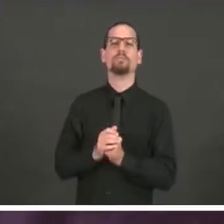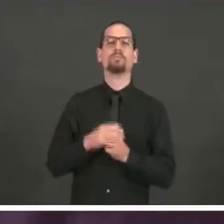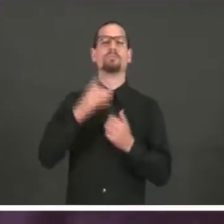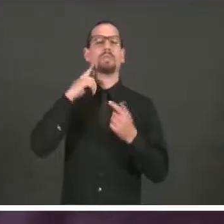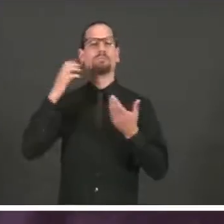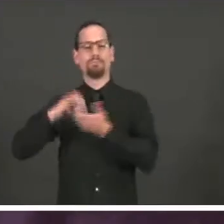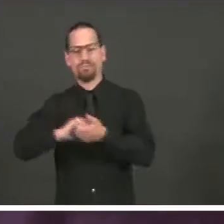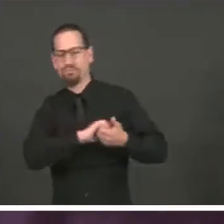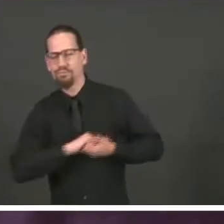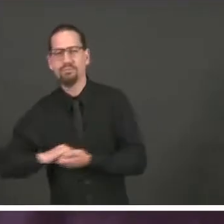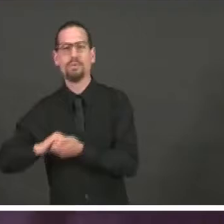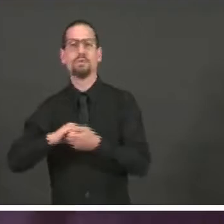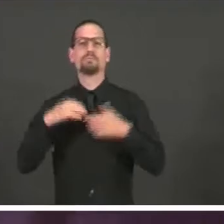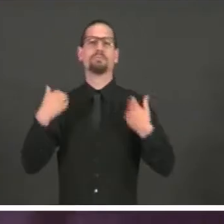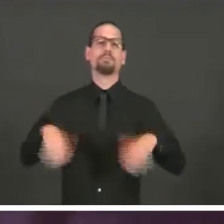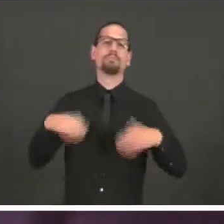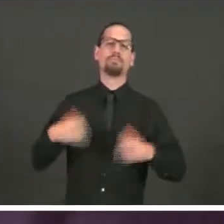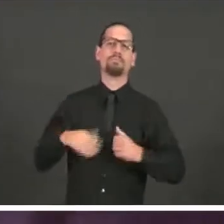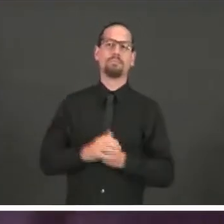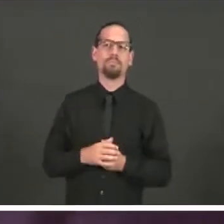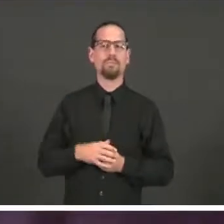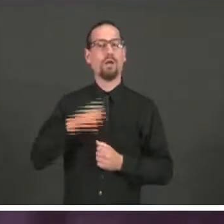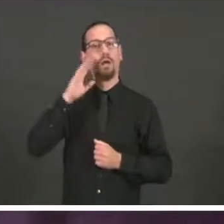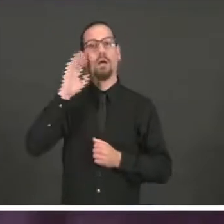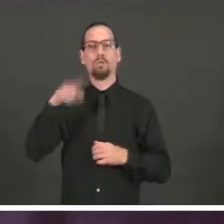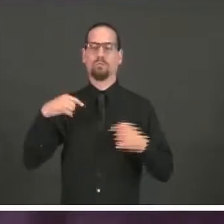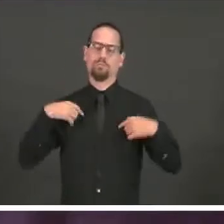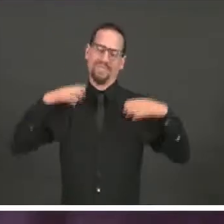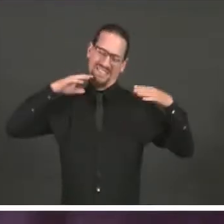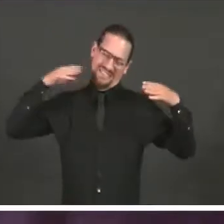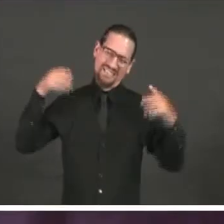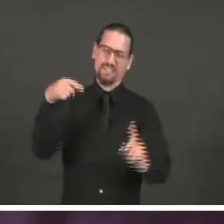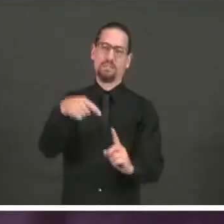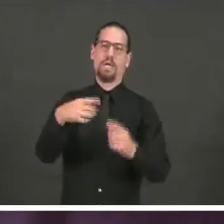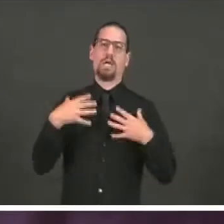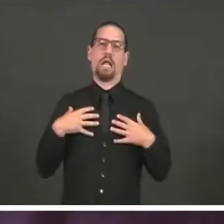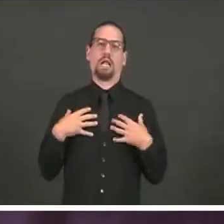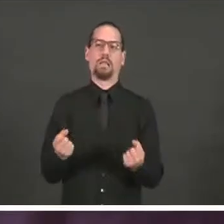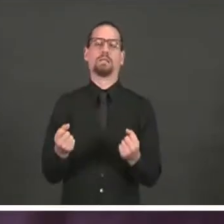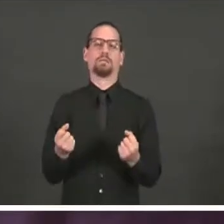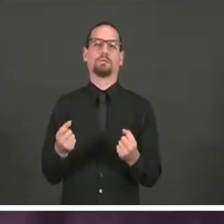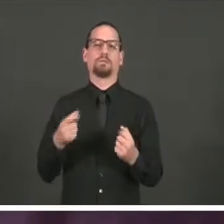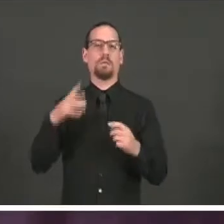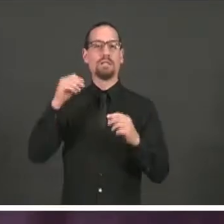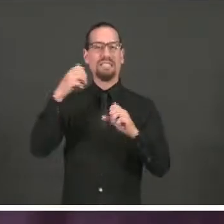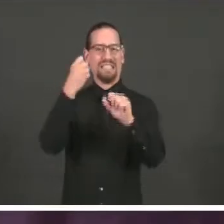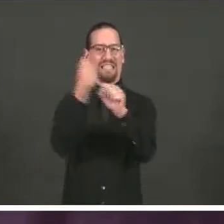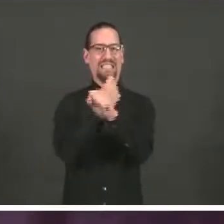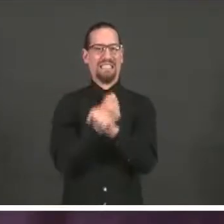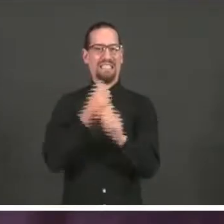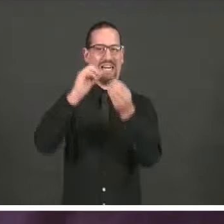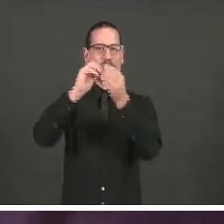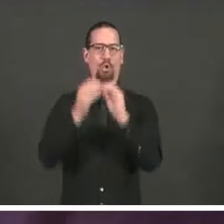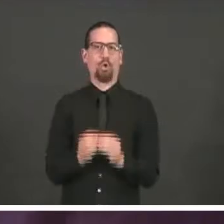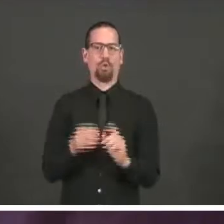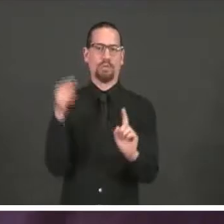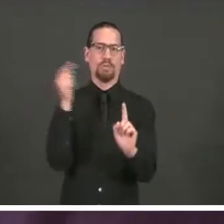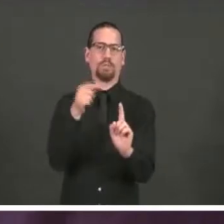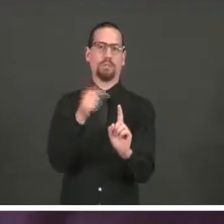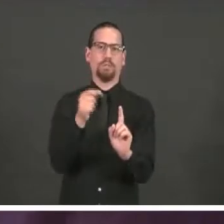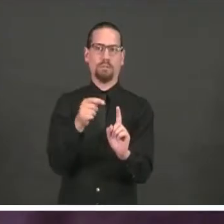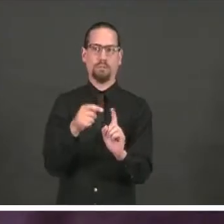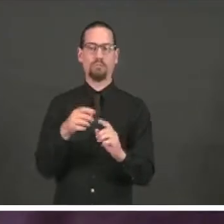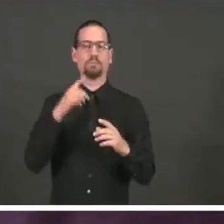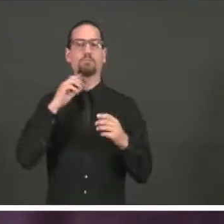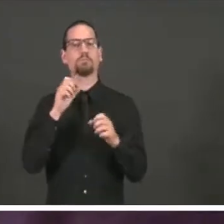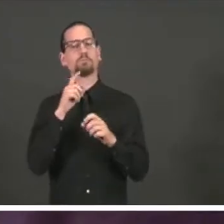We focused in on the health and the latest data, and you have put our communities in a position to open safely as possible as we get